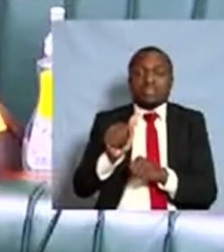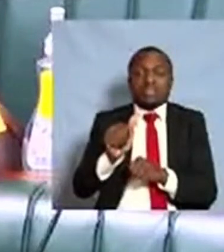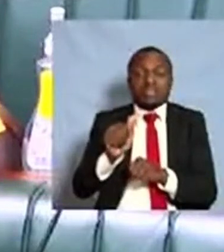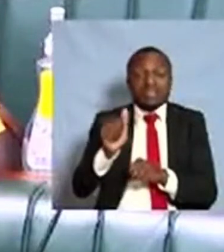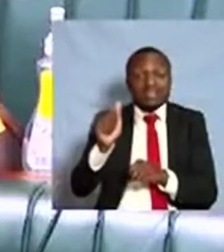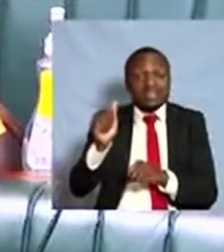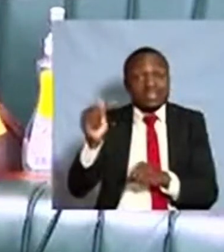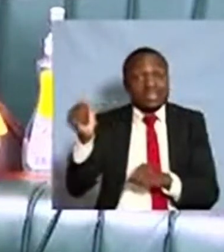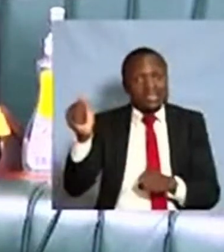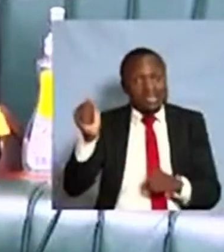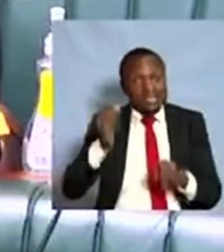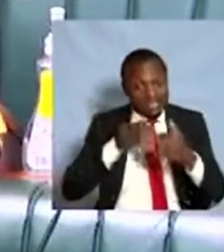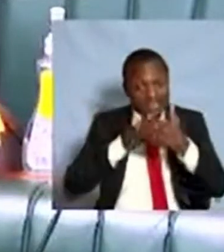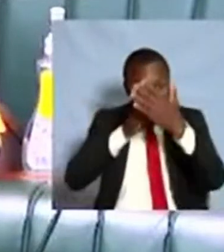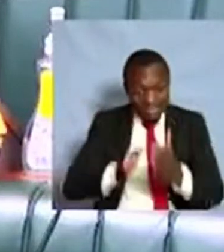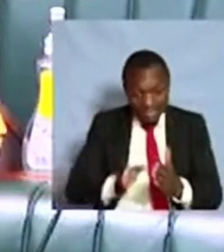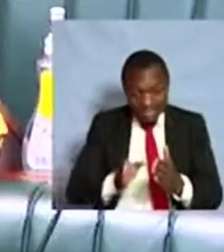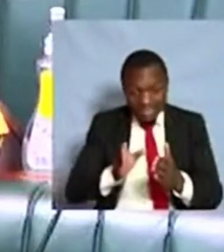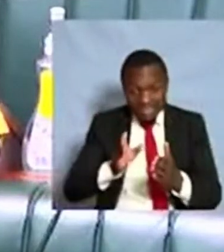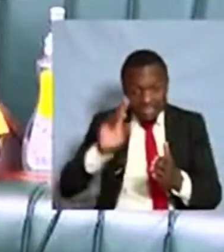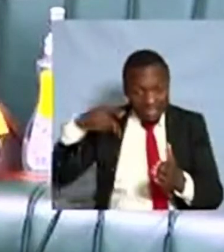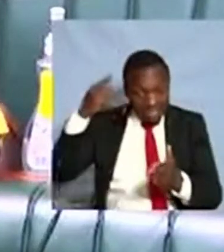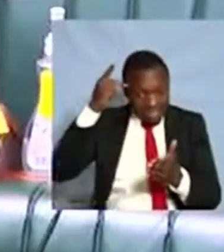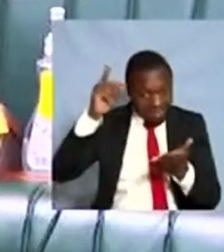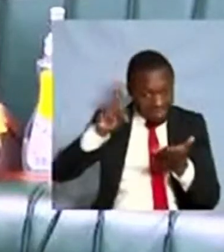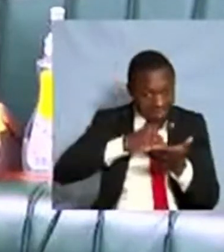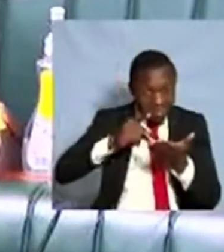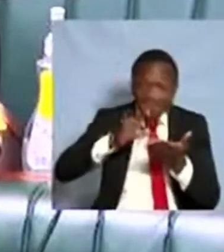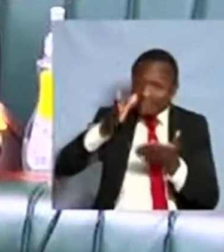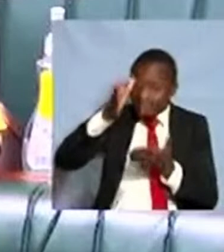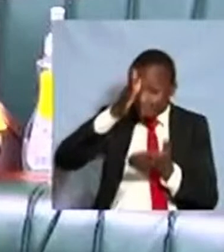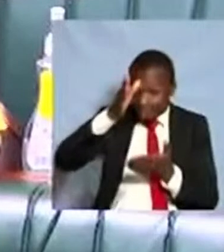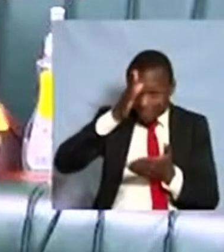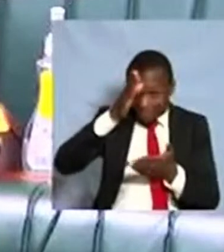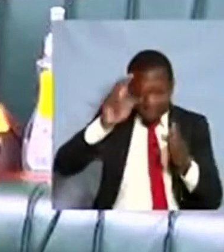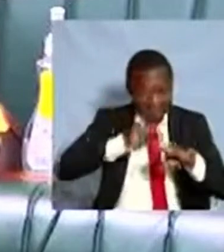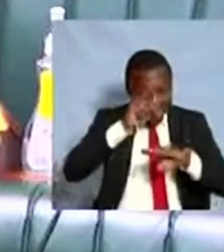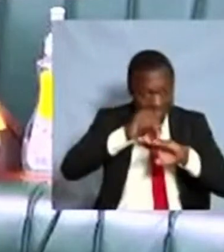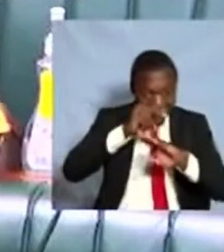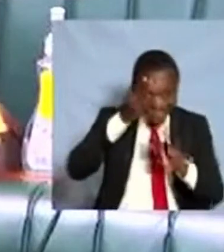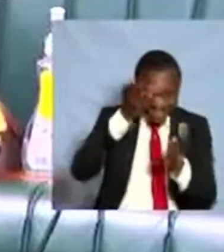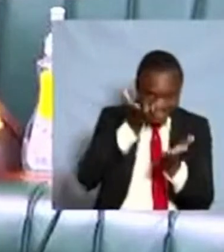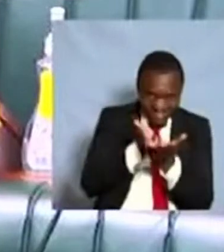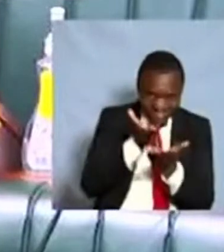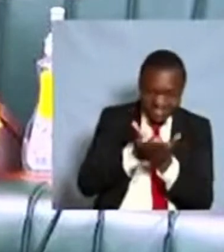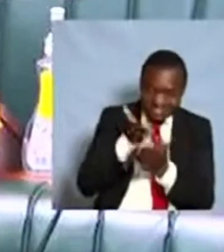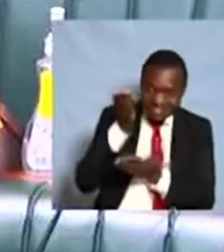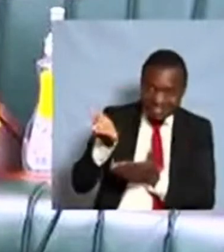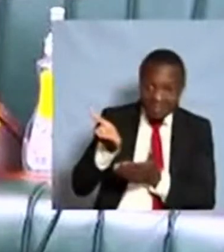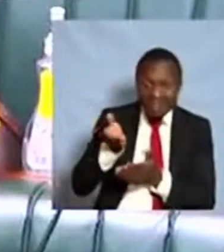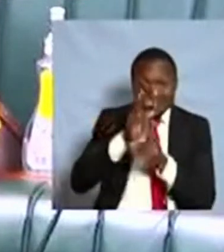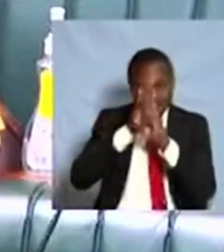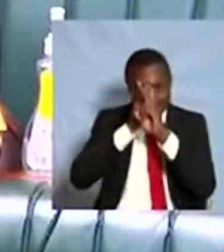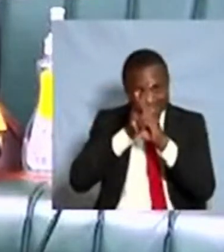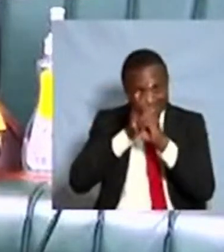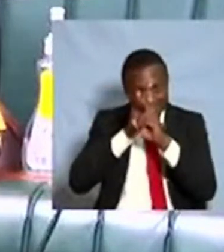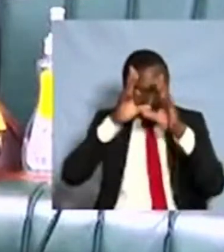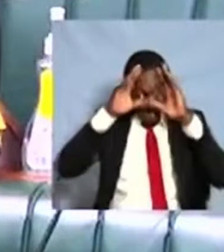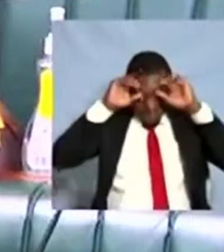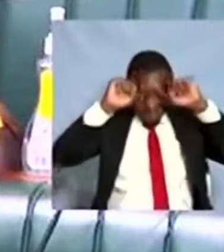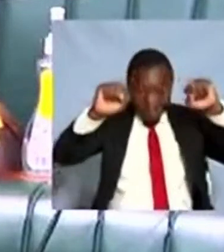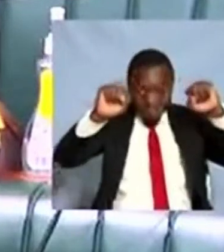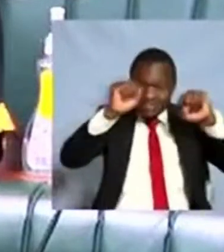certain political party. He's the father of the nation. My appeal to him is that, Mr. President, Mr.